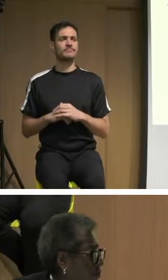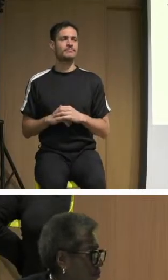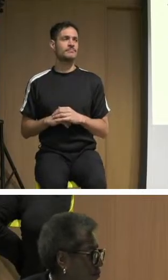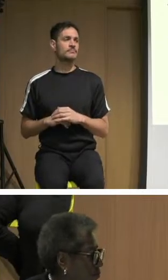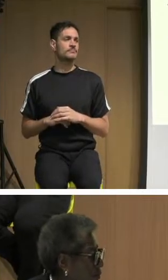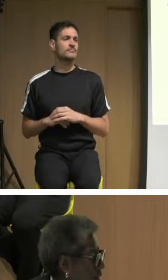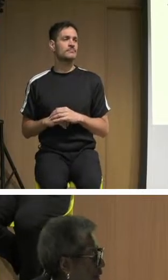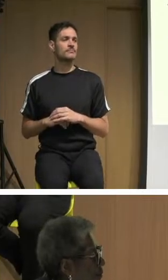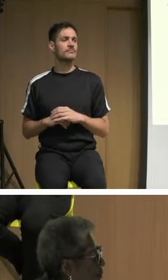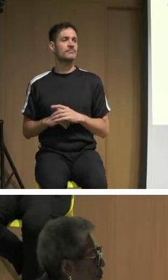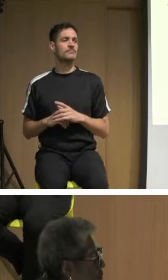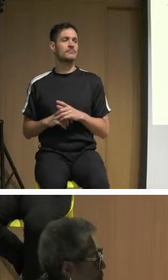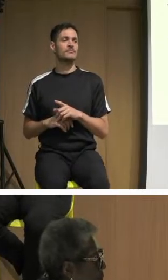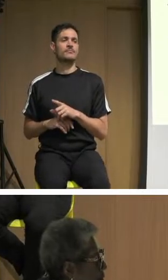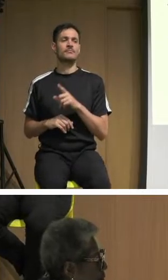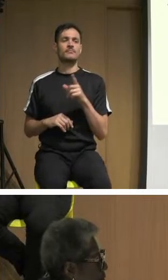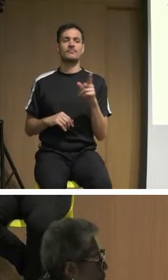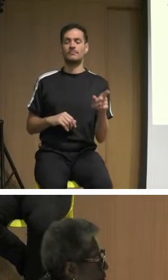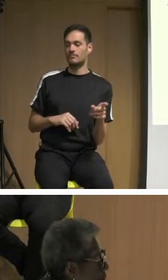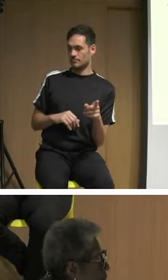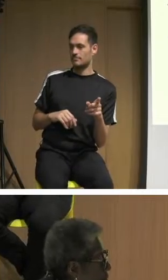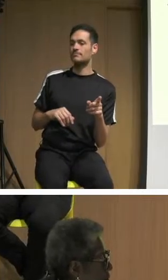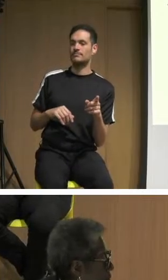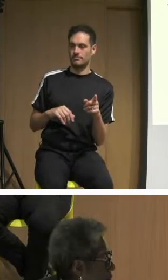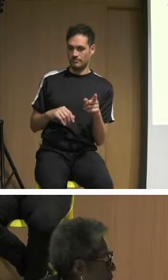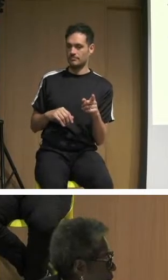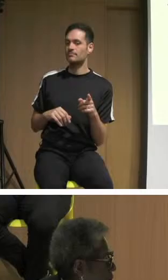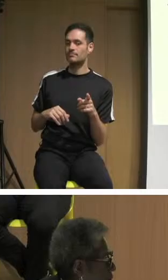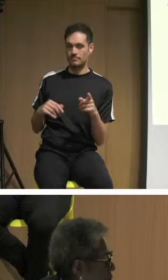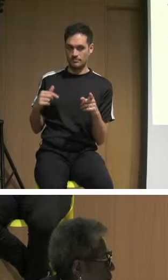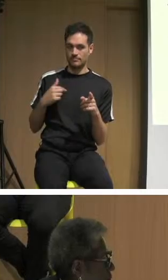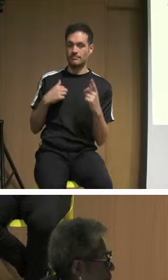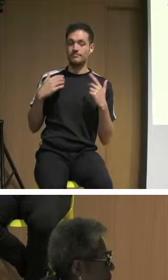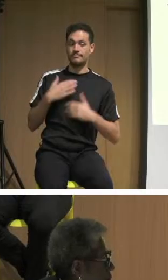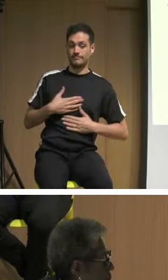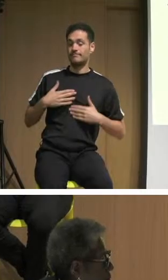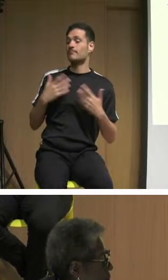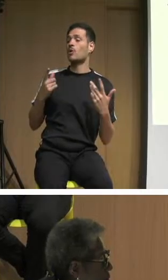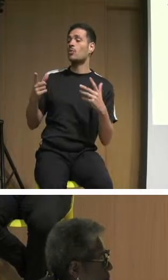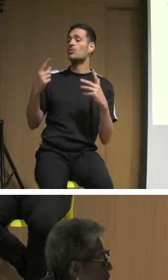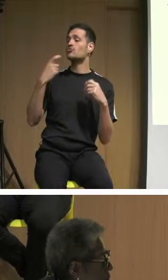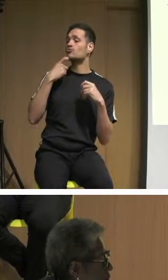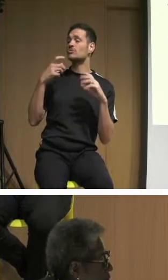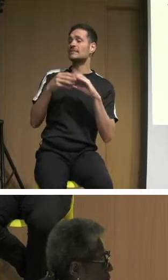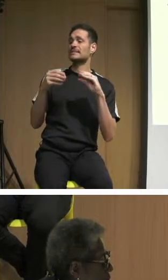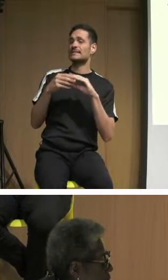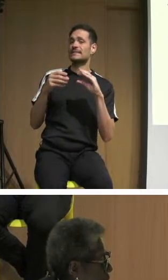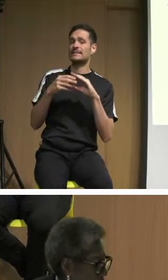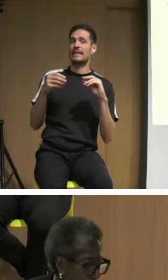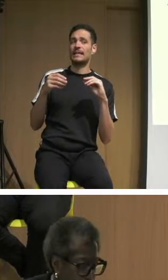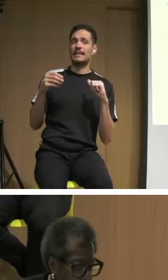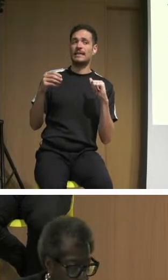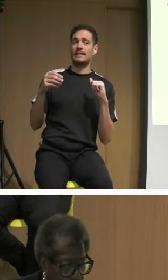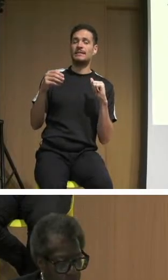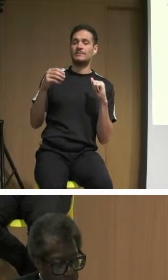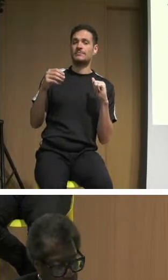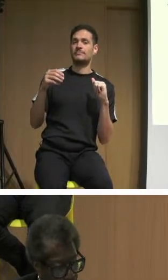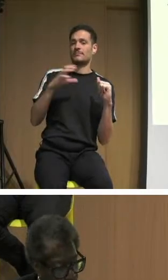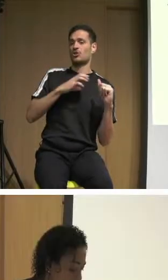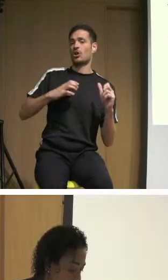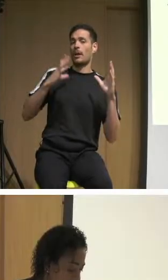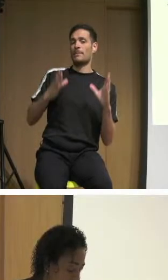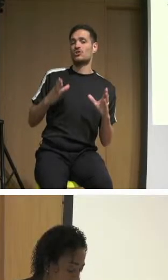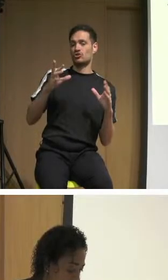I'll just add, just appreciating what you have shared, Commissioner Tarrant Reed, as well as all the commissioners,